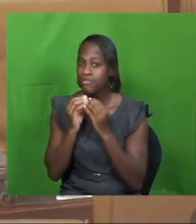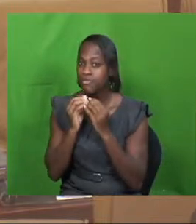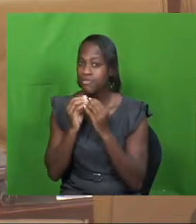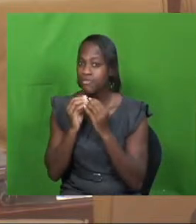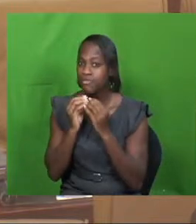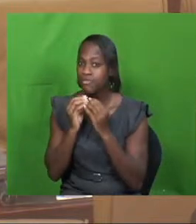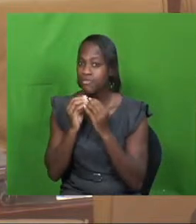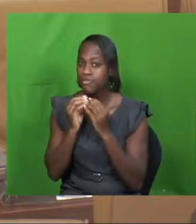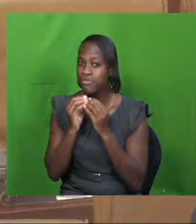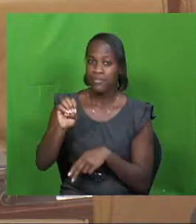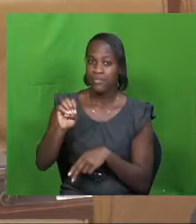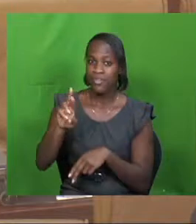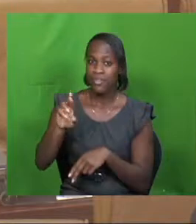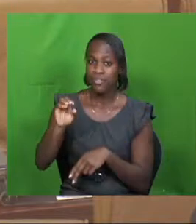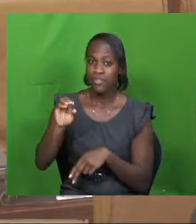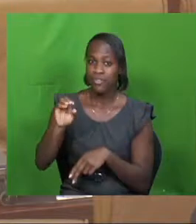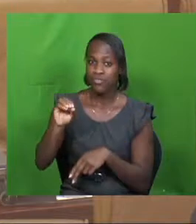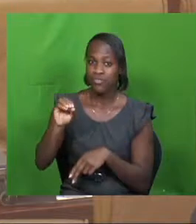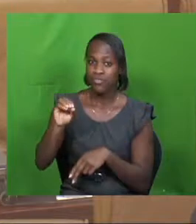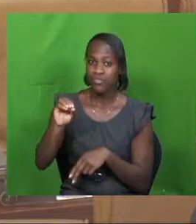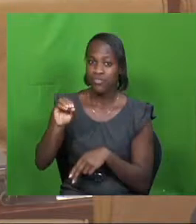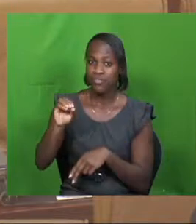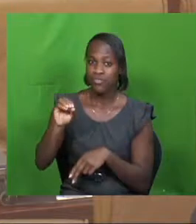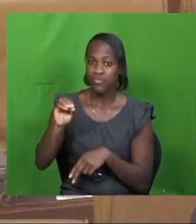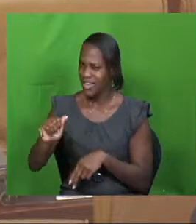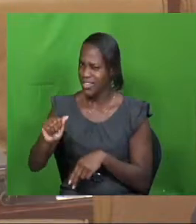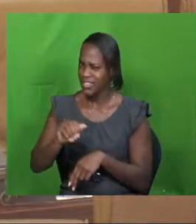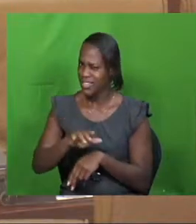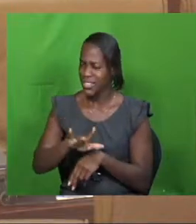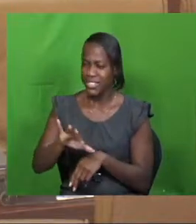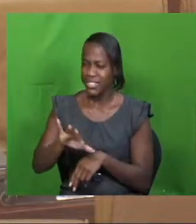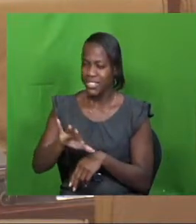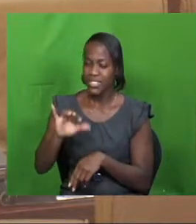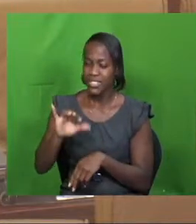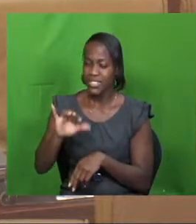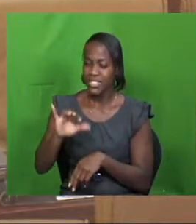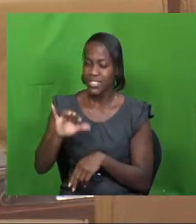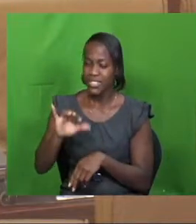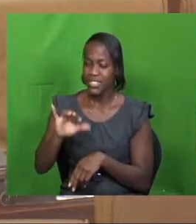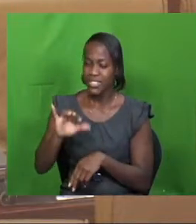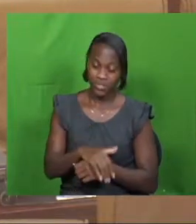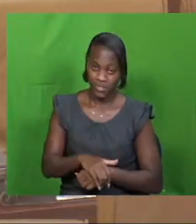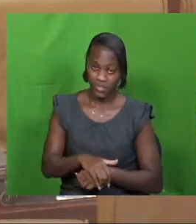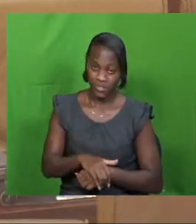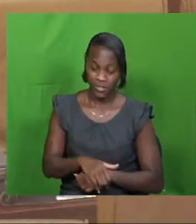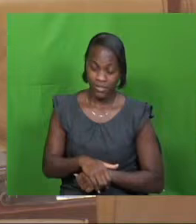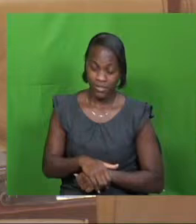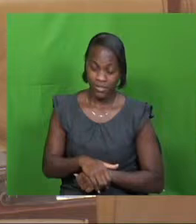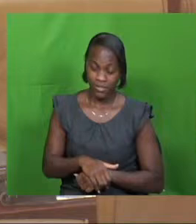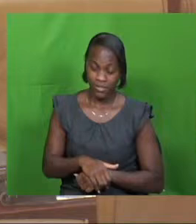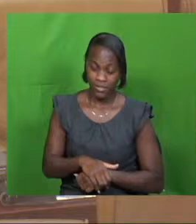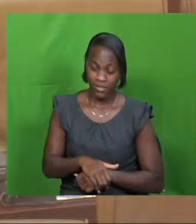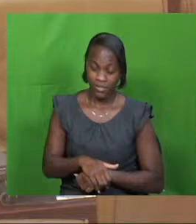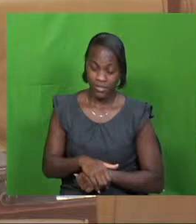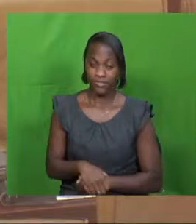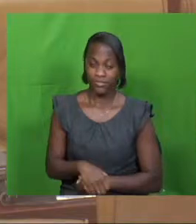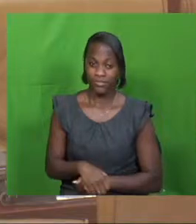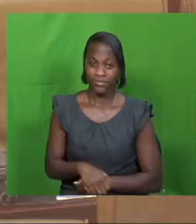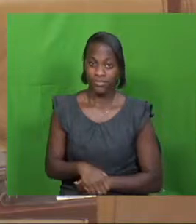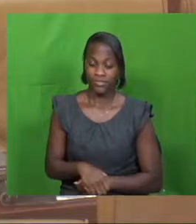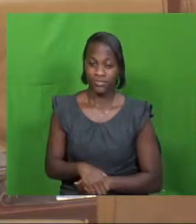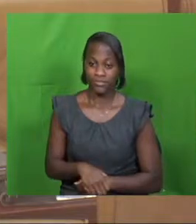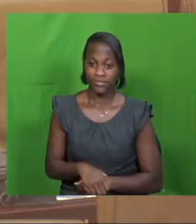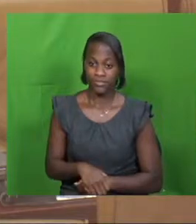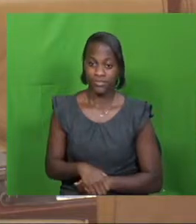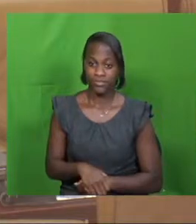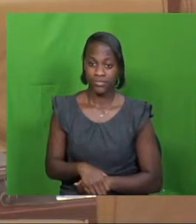has not been accurately captured. So if it can be corrected accordingly. The